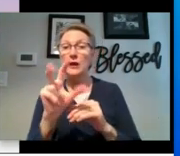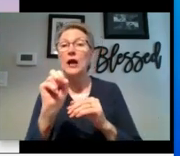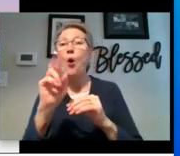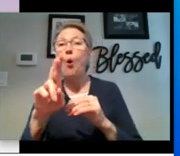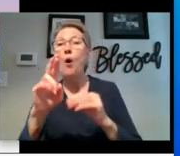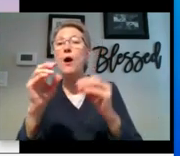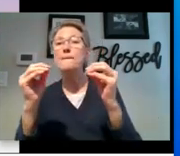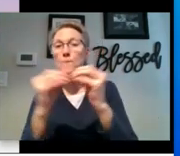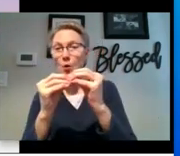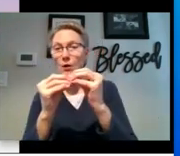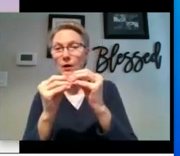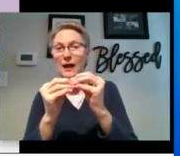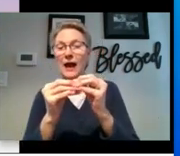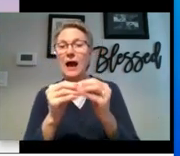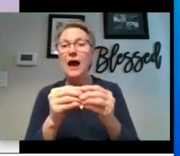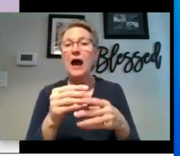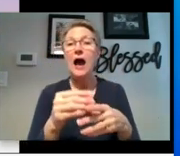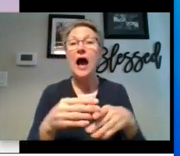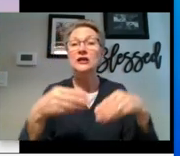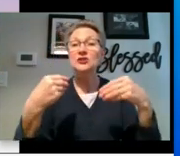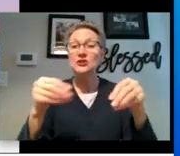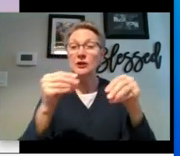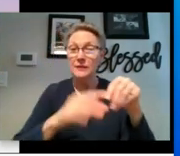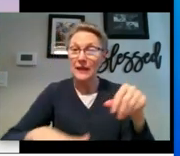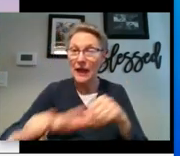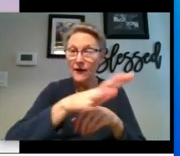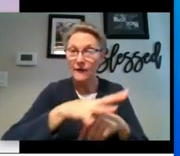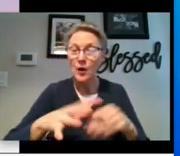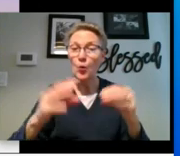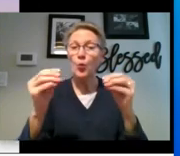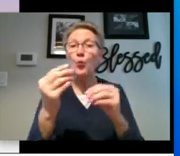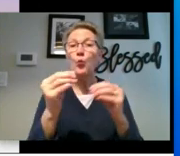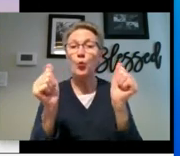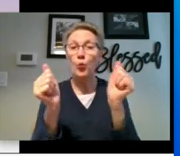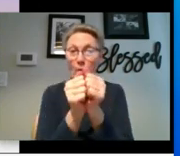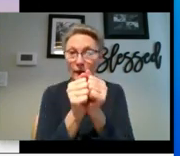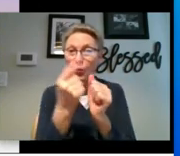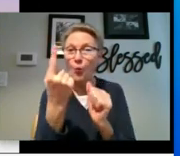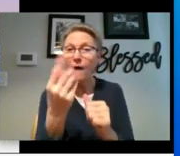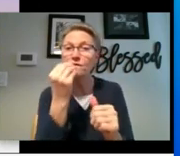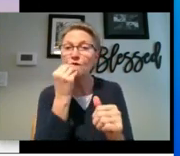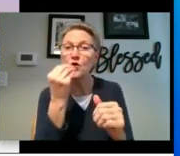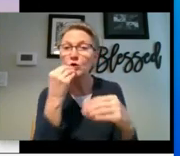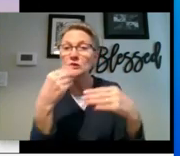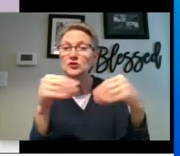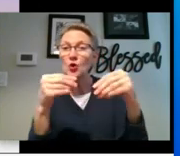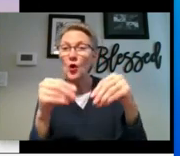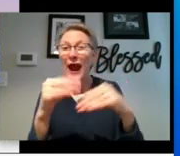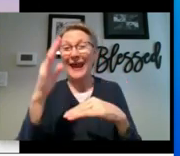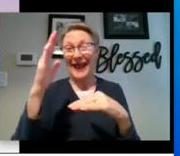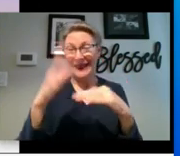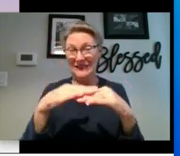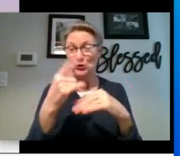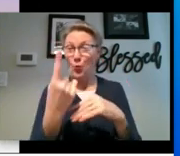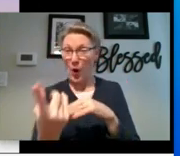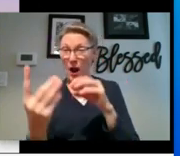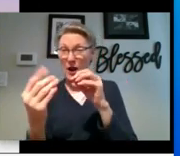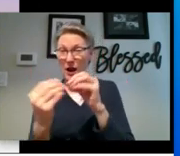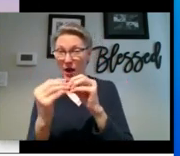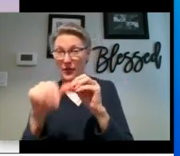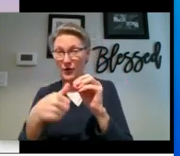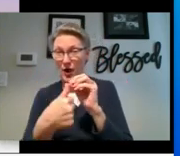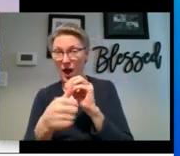center with 1 grocery store and at least 1 other type of store. And then roads to get all over town. So all of